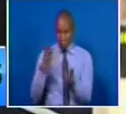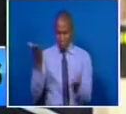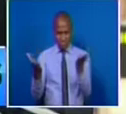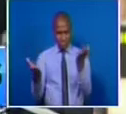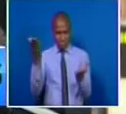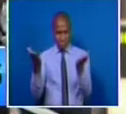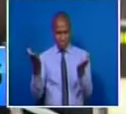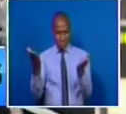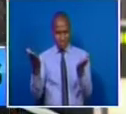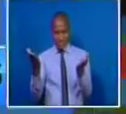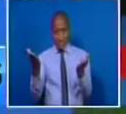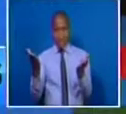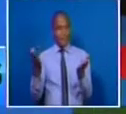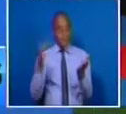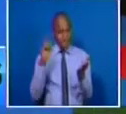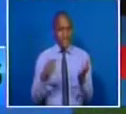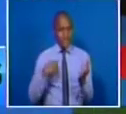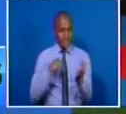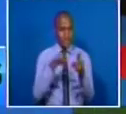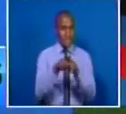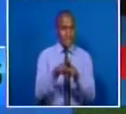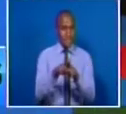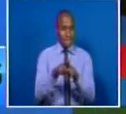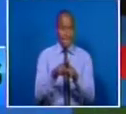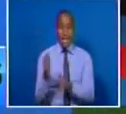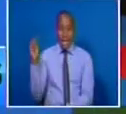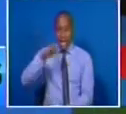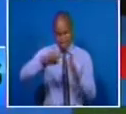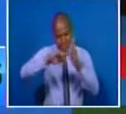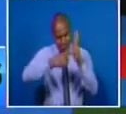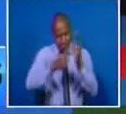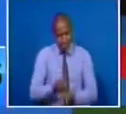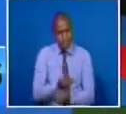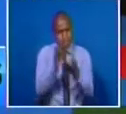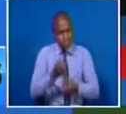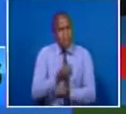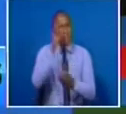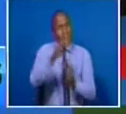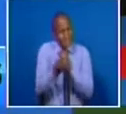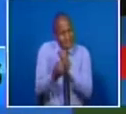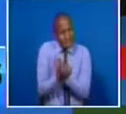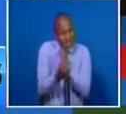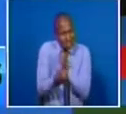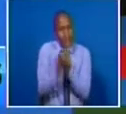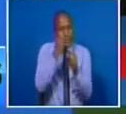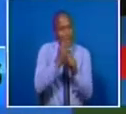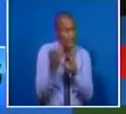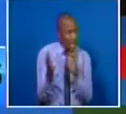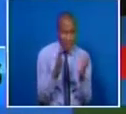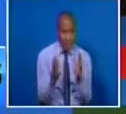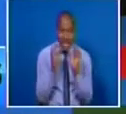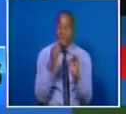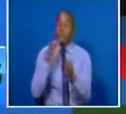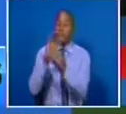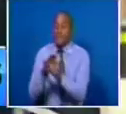a long-term thing. If we can pick up, and you know, for them to sell their agenda, they only need to break it down so nicely, show us how it is to be done. Because if you promise